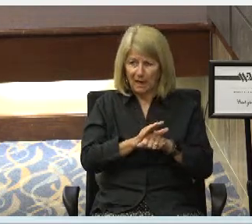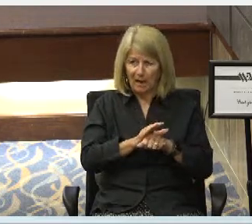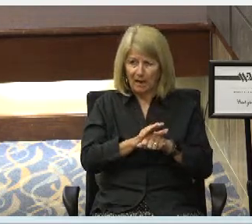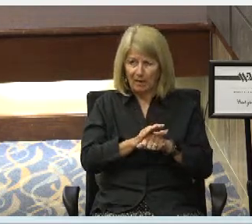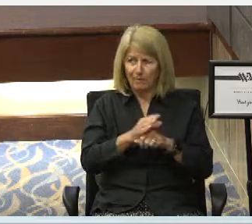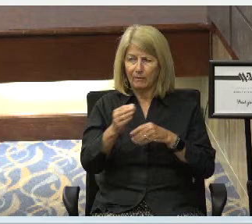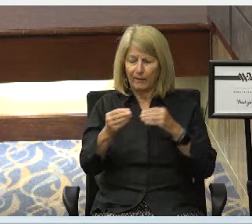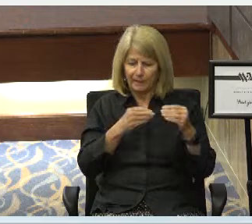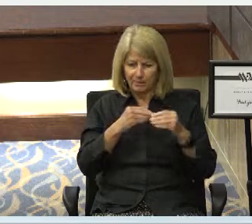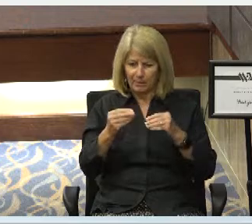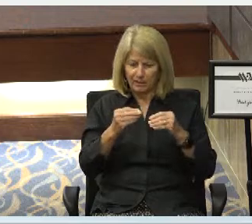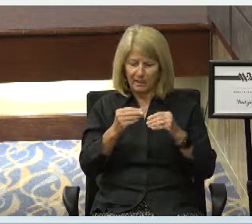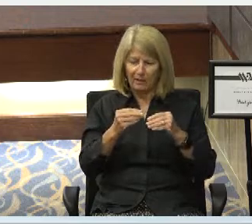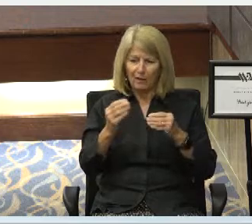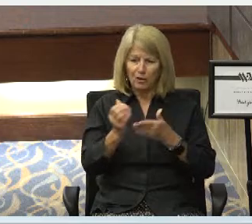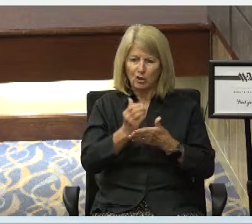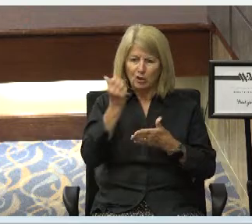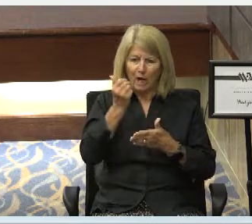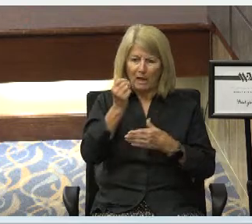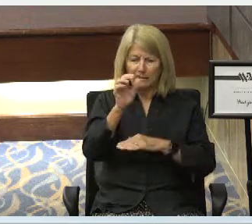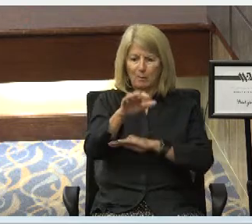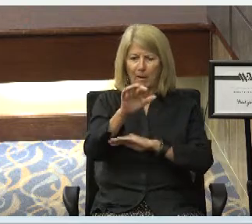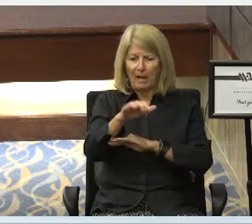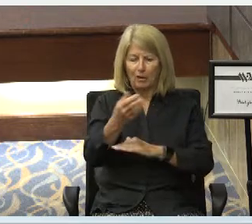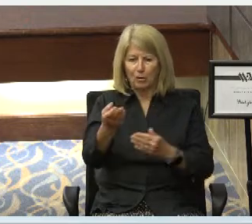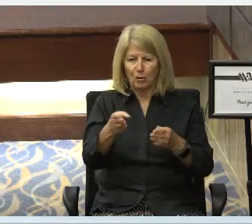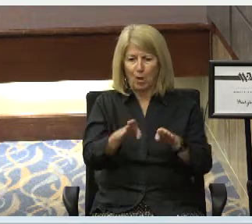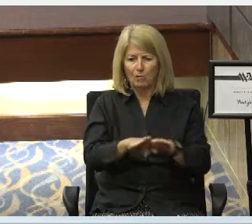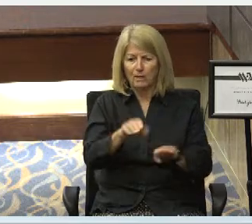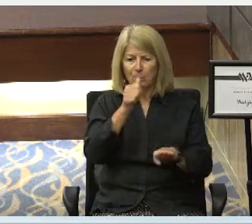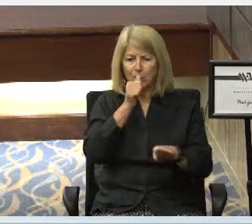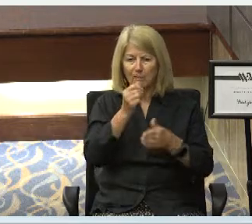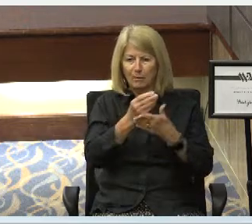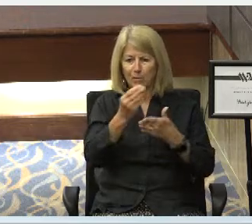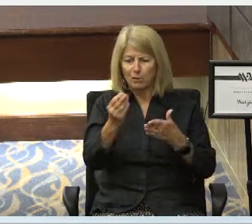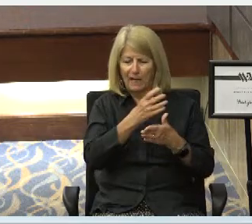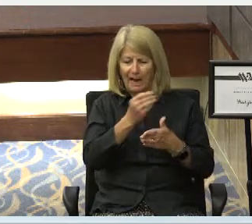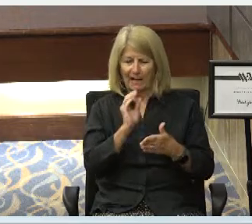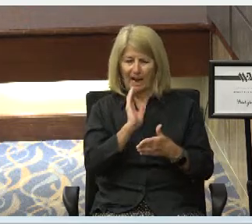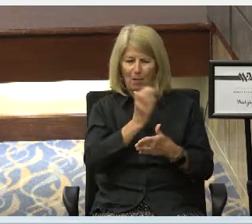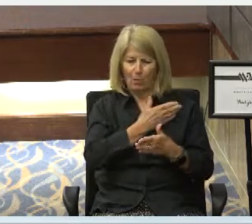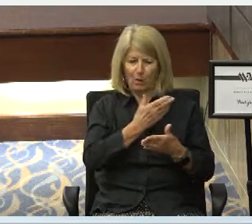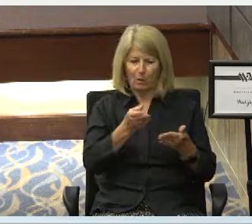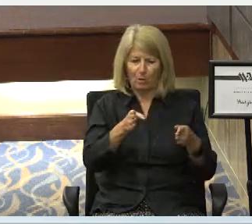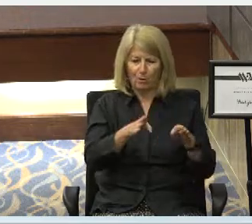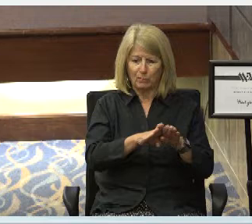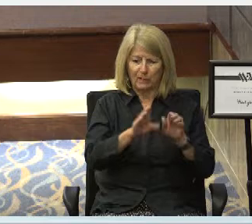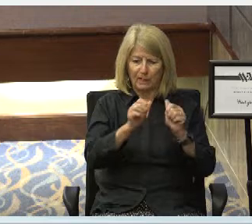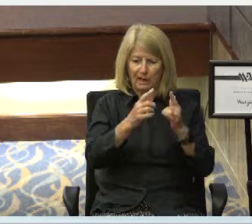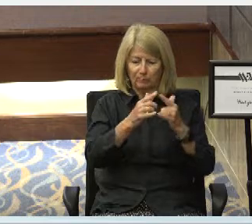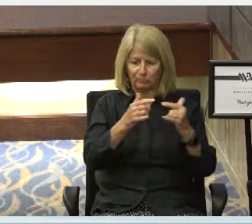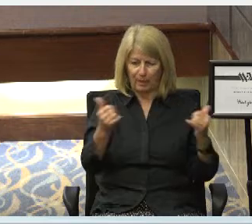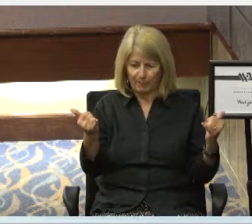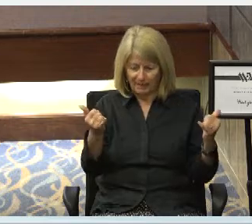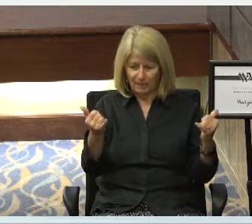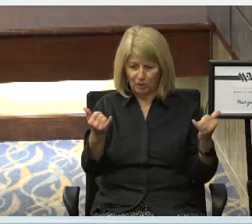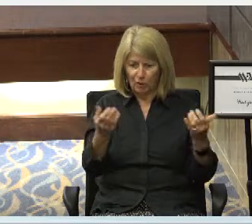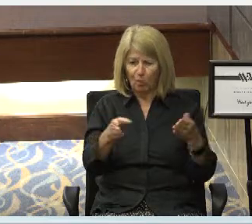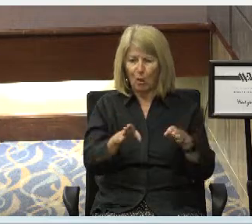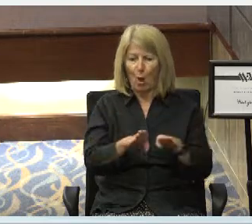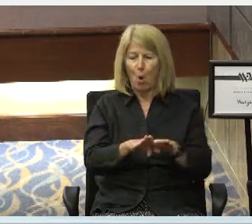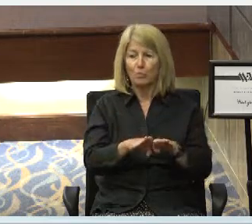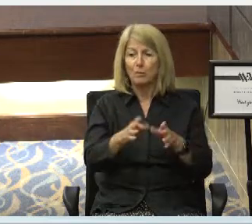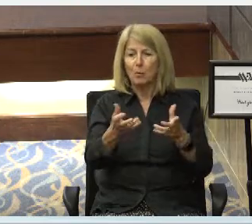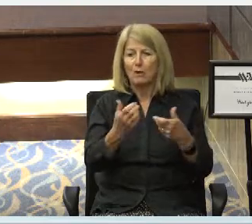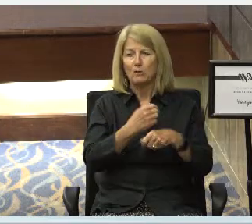a chance that Baylor's closing of the private purchase and our closing with Baylor could occur on the same day in a simultaneous kind of close. So we